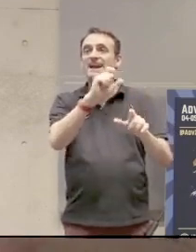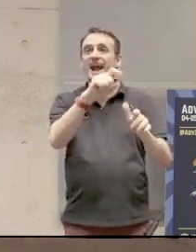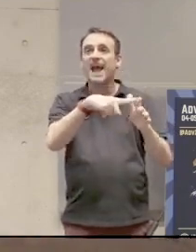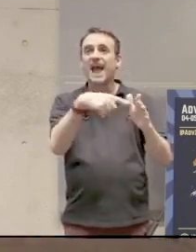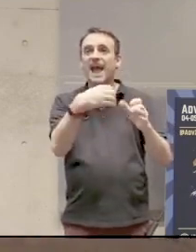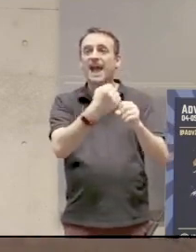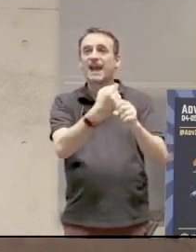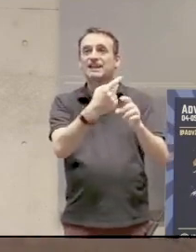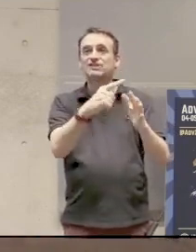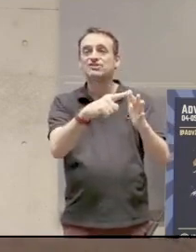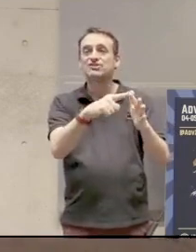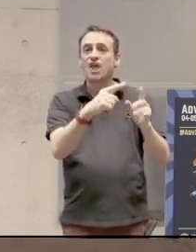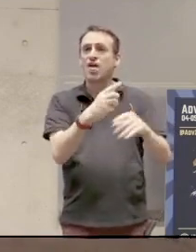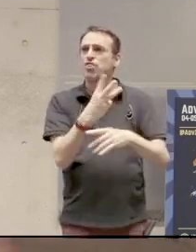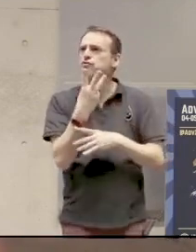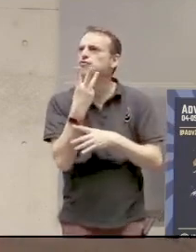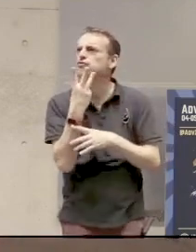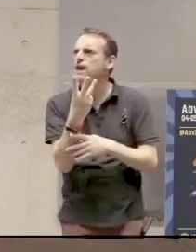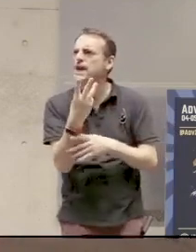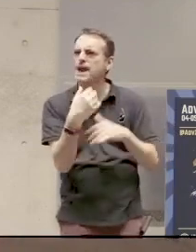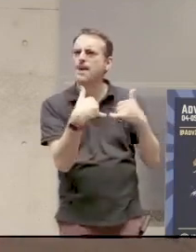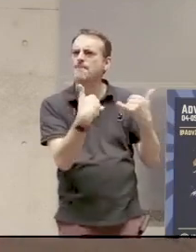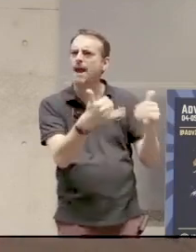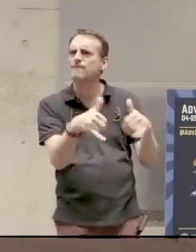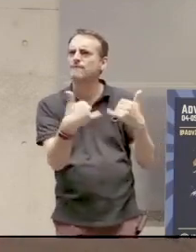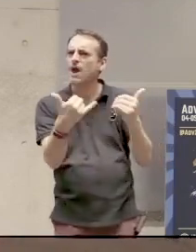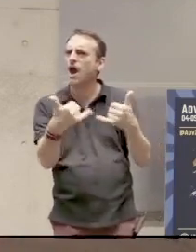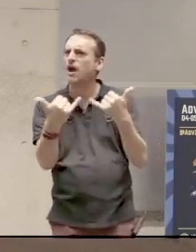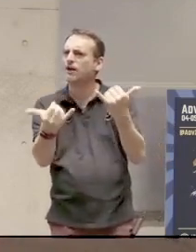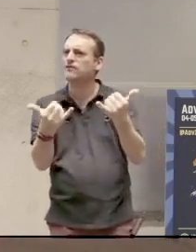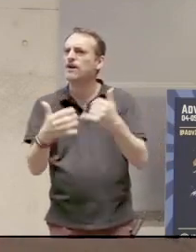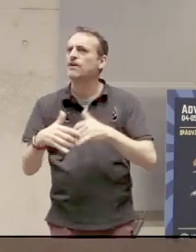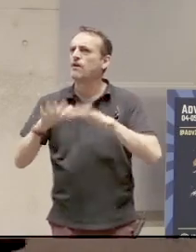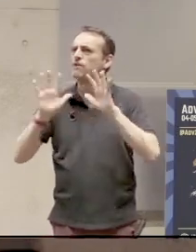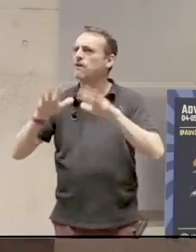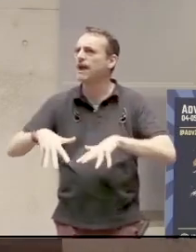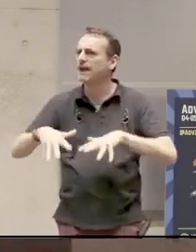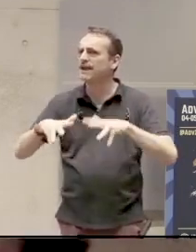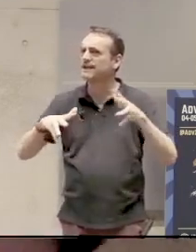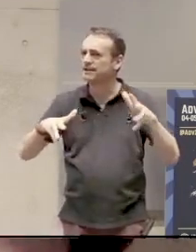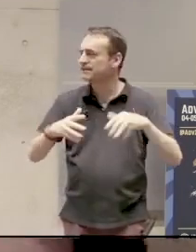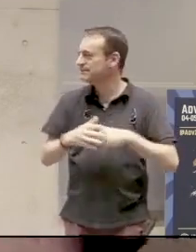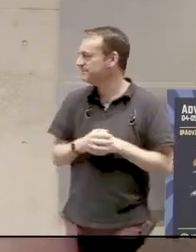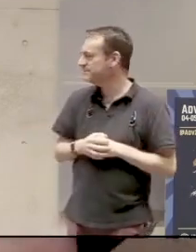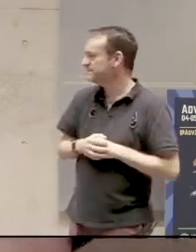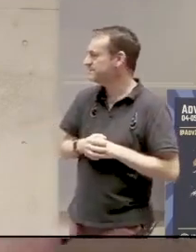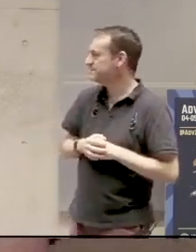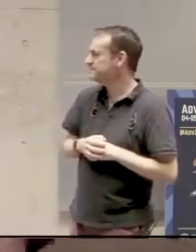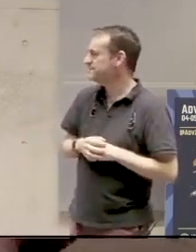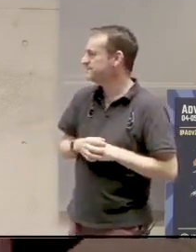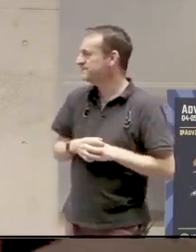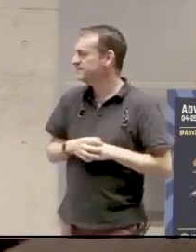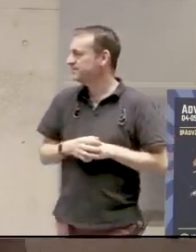So they're not right about everything. Can I just say, I was on the judging panel for one of those, so point to me.